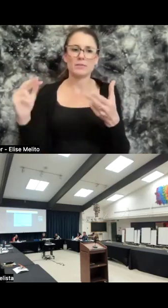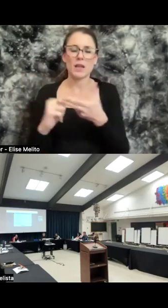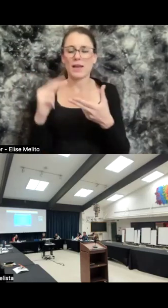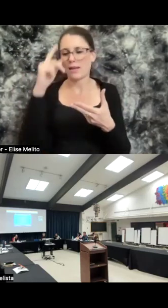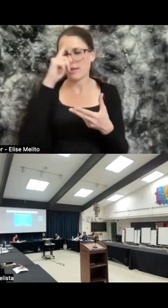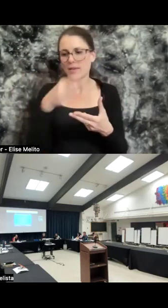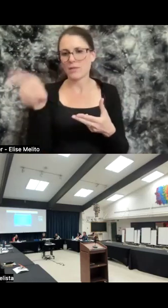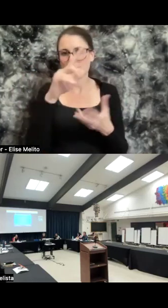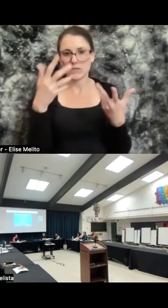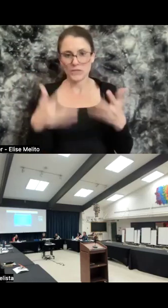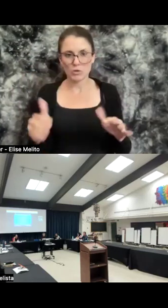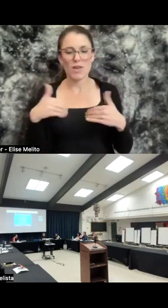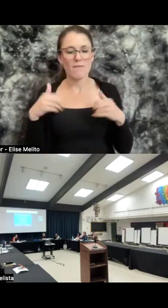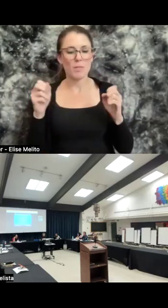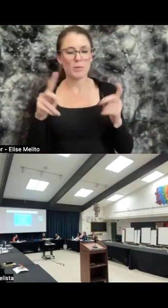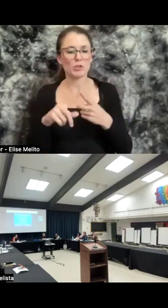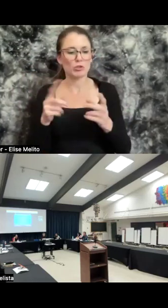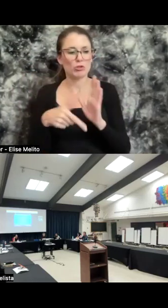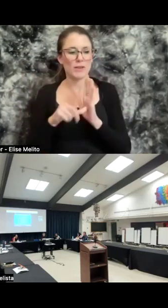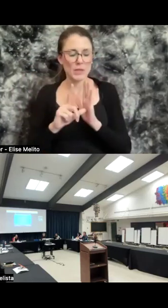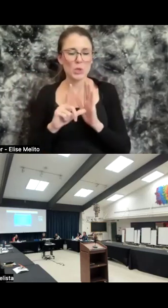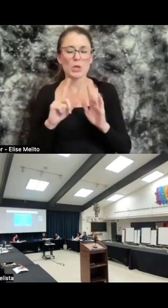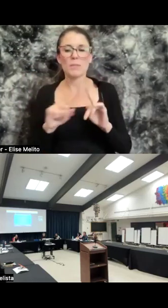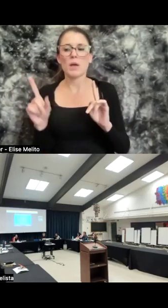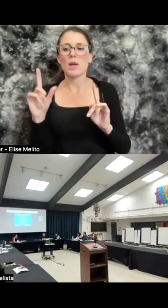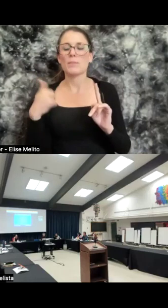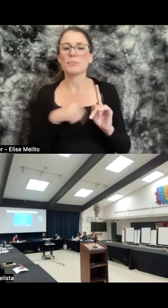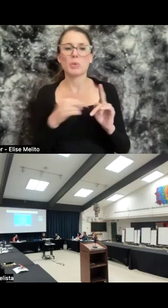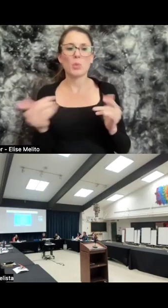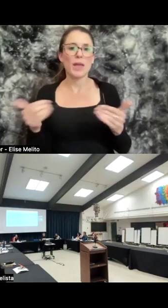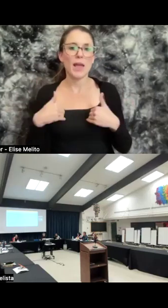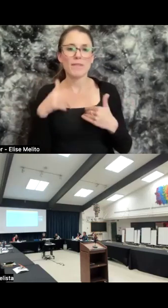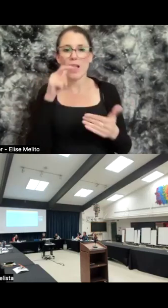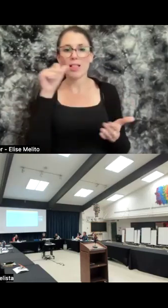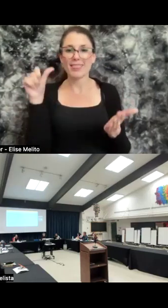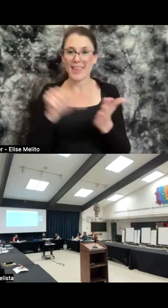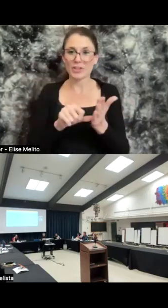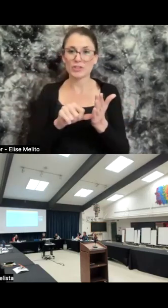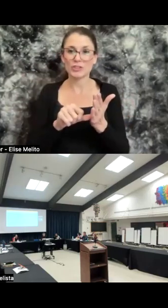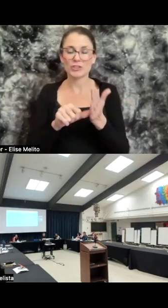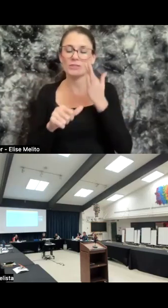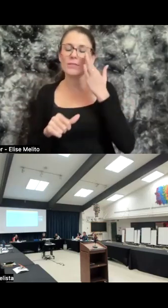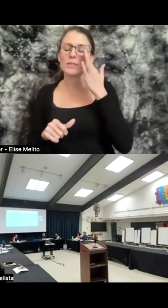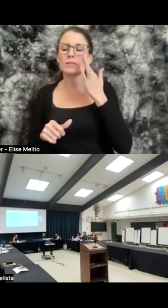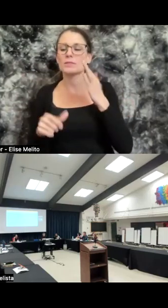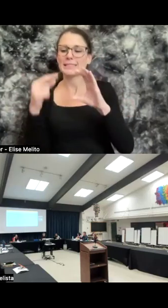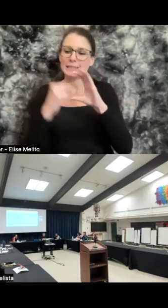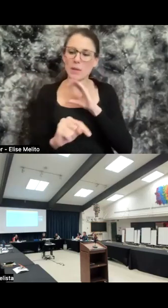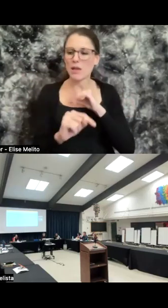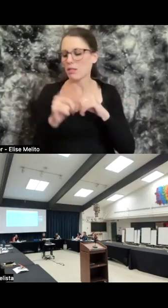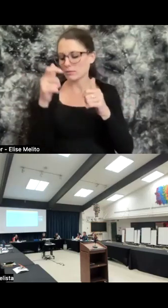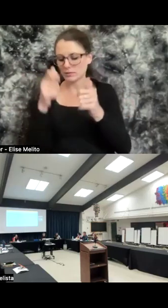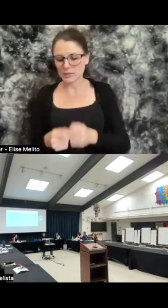already had a chance to review it. We have a letter, an email, and a text,